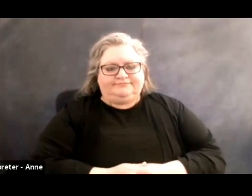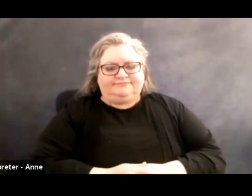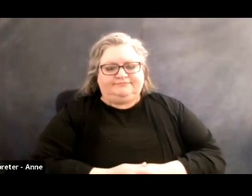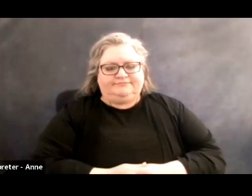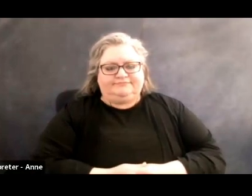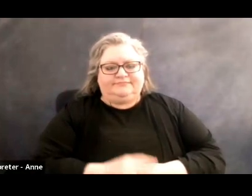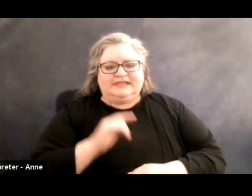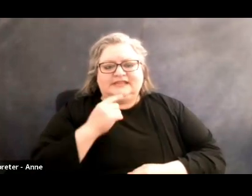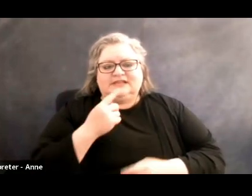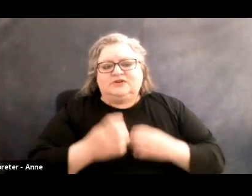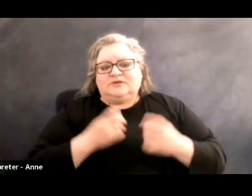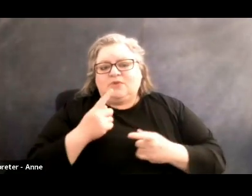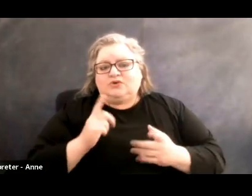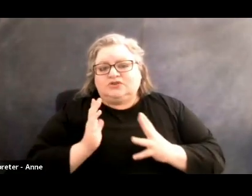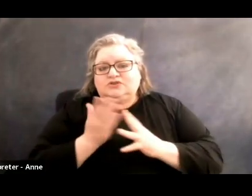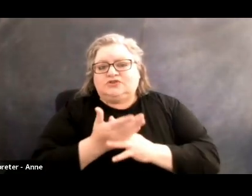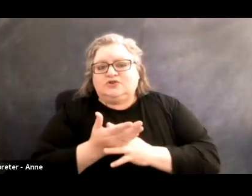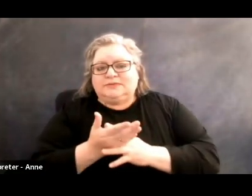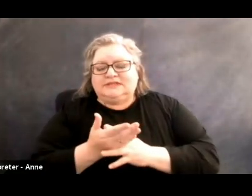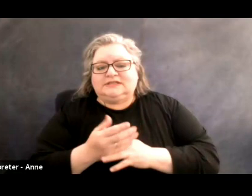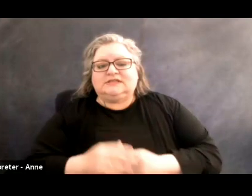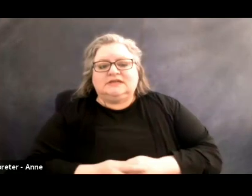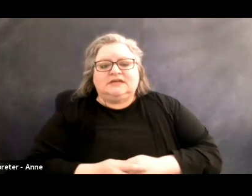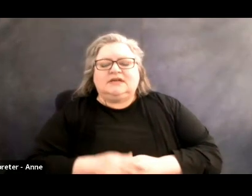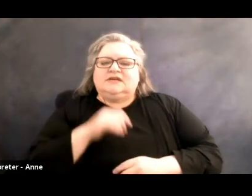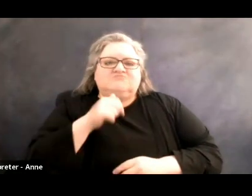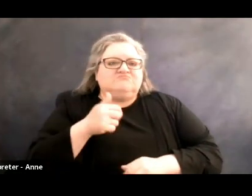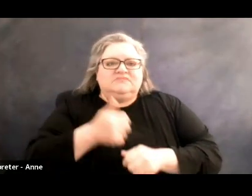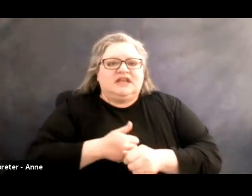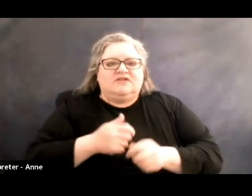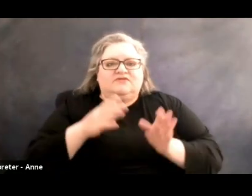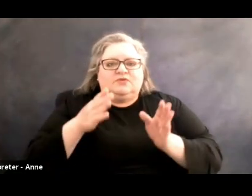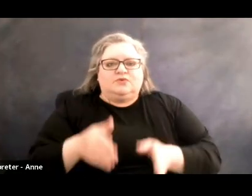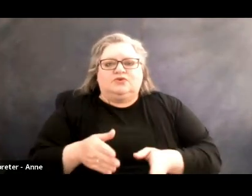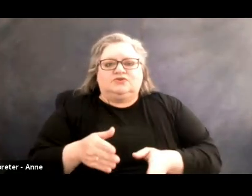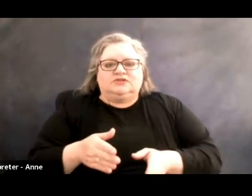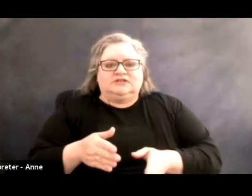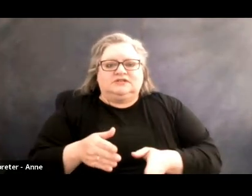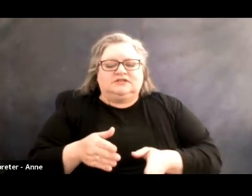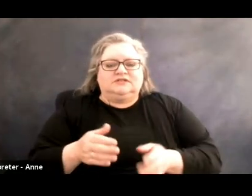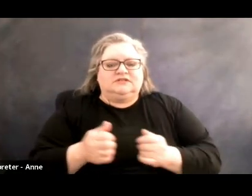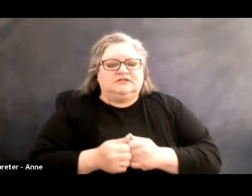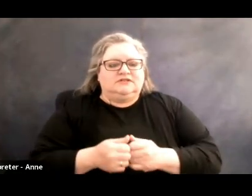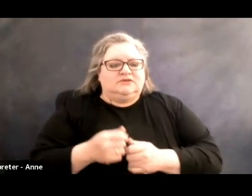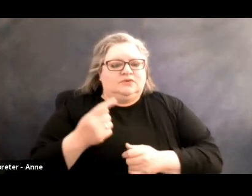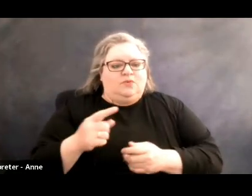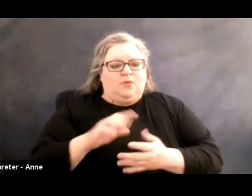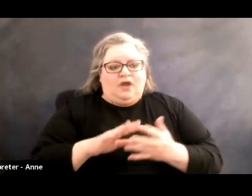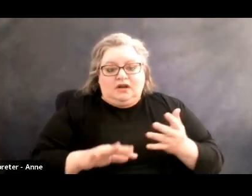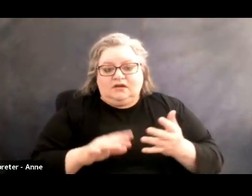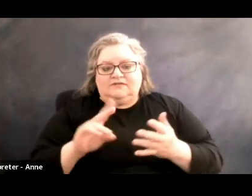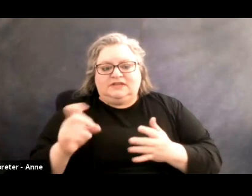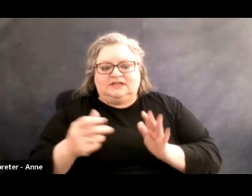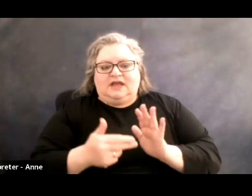In serious emotional disturbances, not every person with one of the following